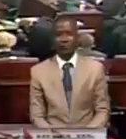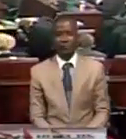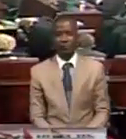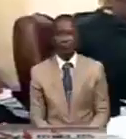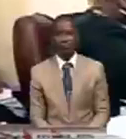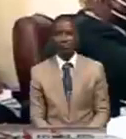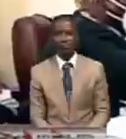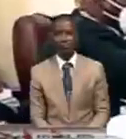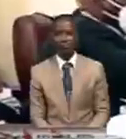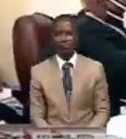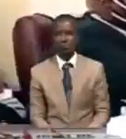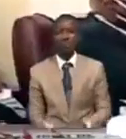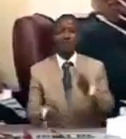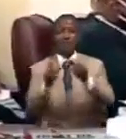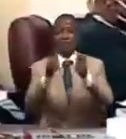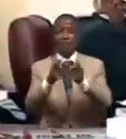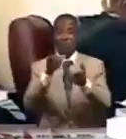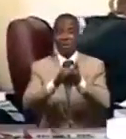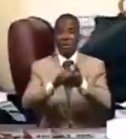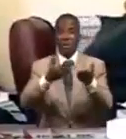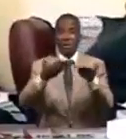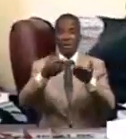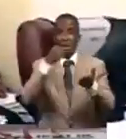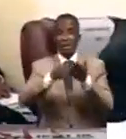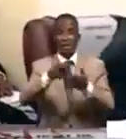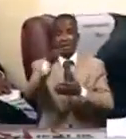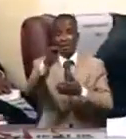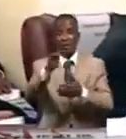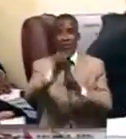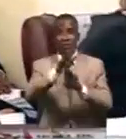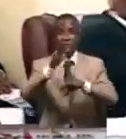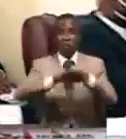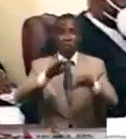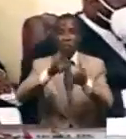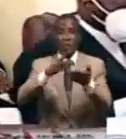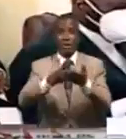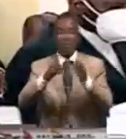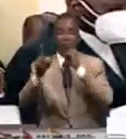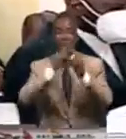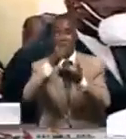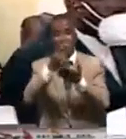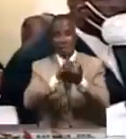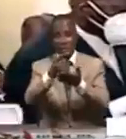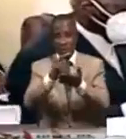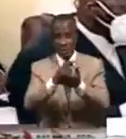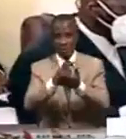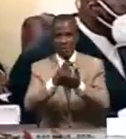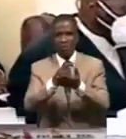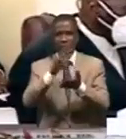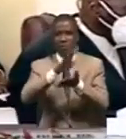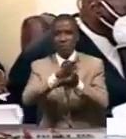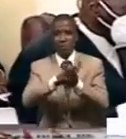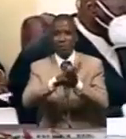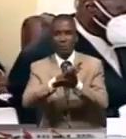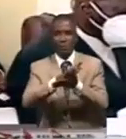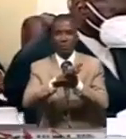if a party who has served a witness statement does not call the witness to give evidence at the trial or put a witness statement in